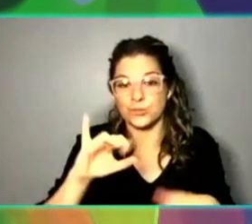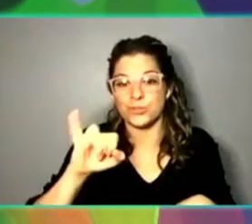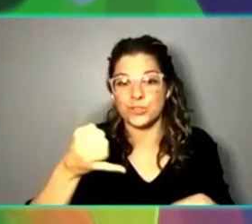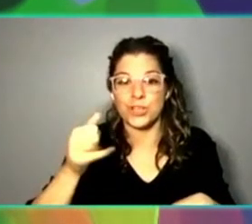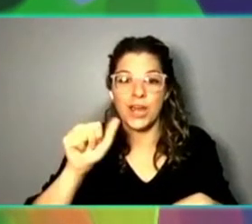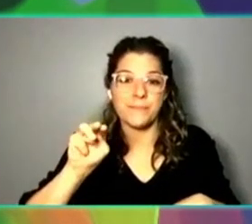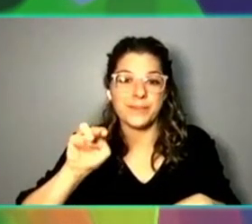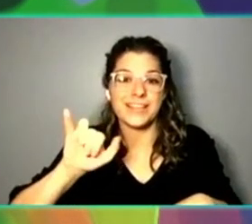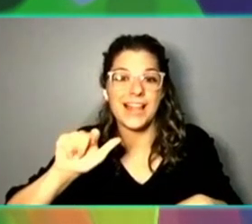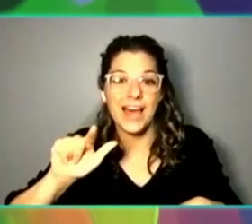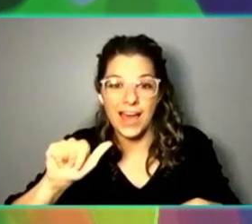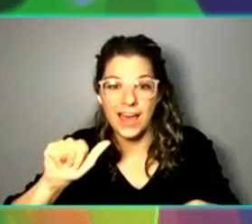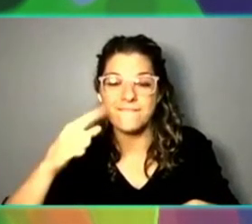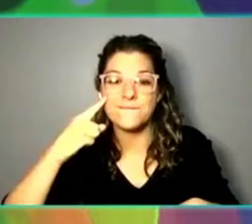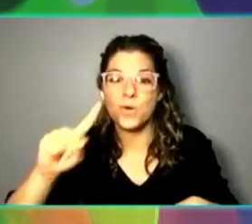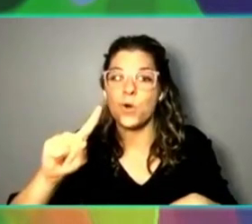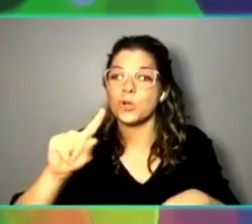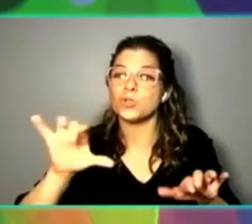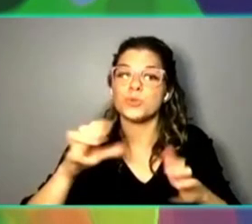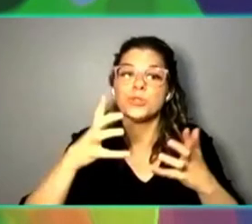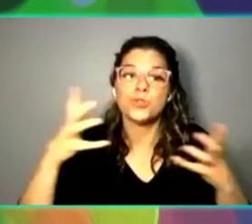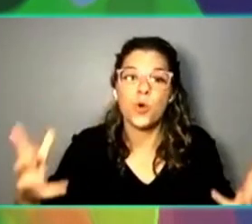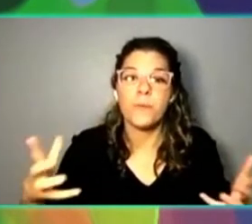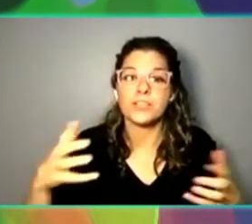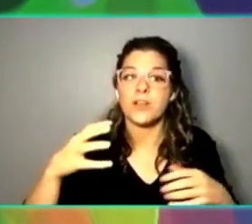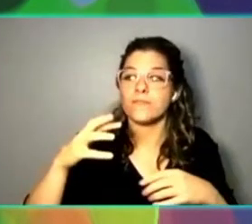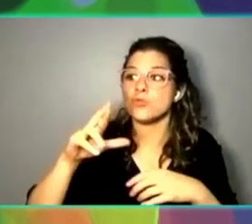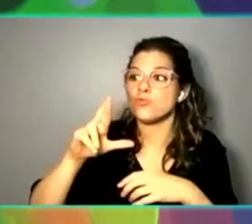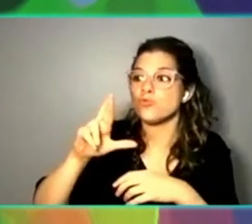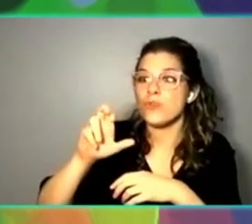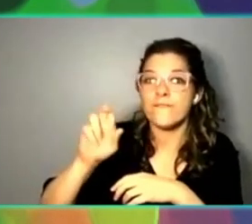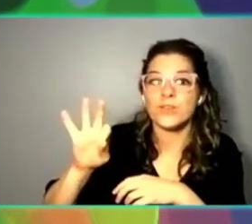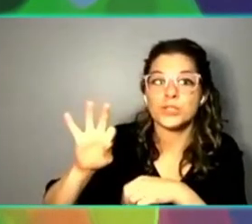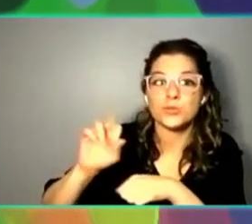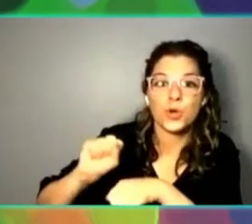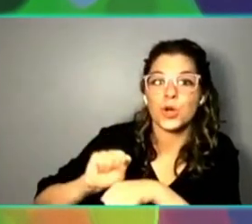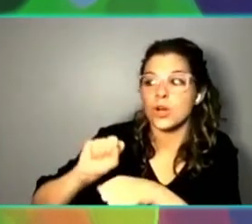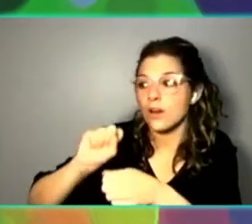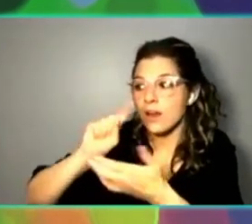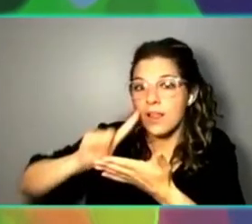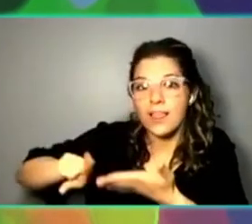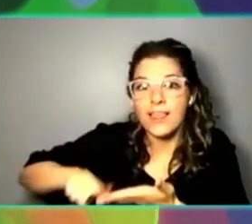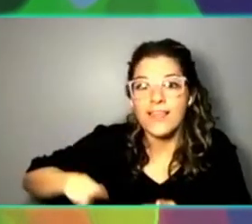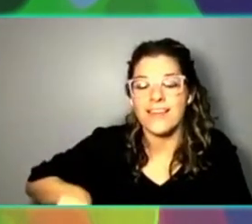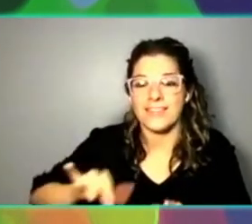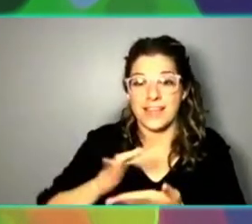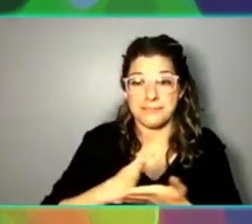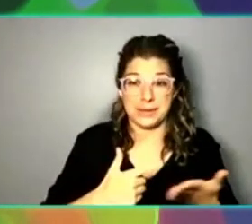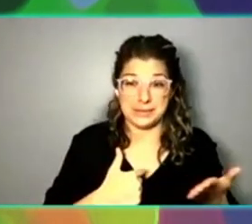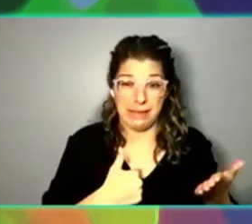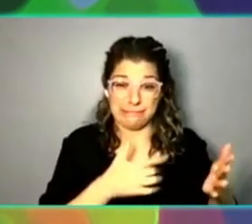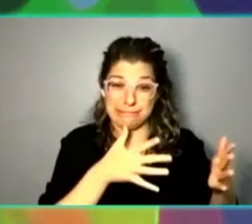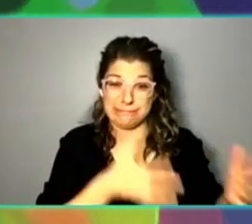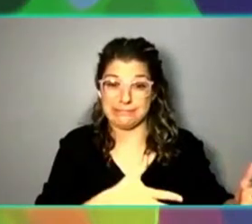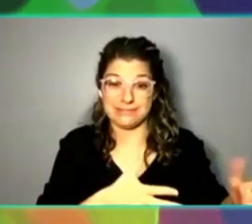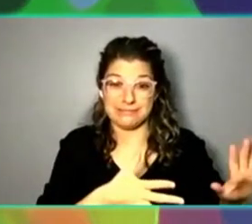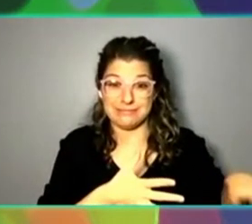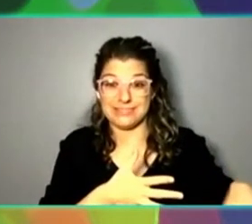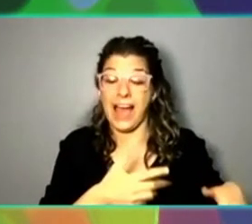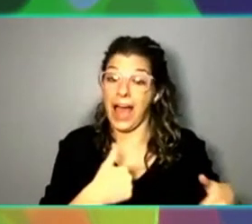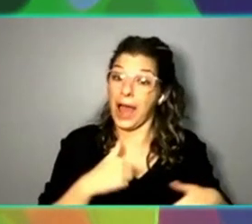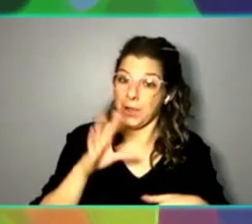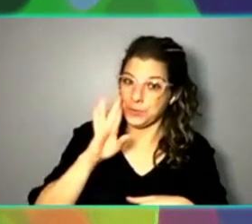like doing so much of like the reference work and stuff like that. Like those are the like parts of the reason that I'm like, yeah, I will,